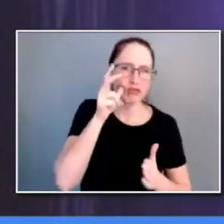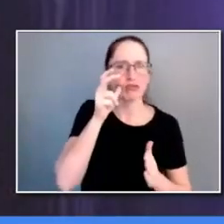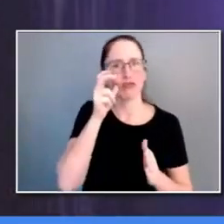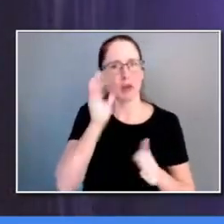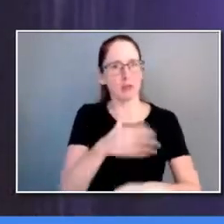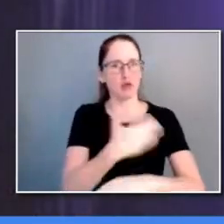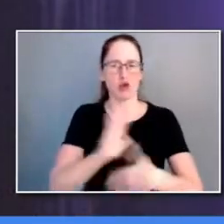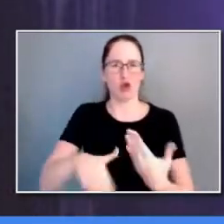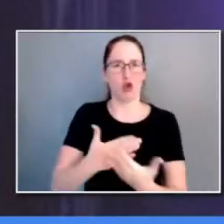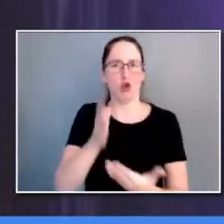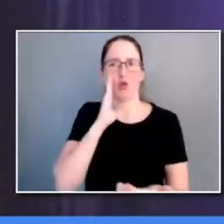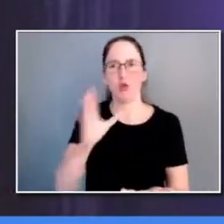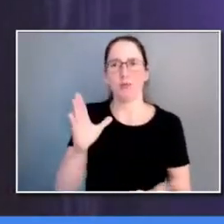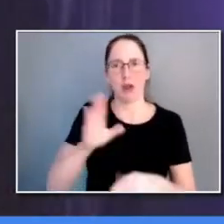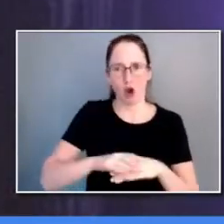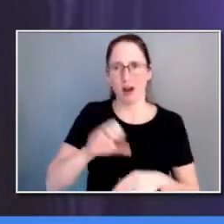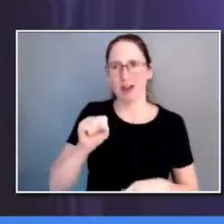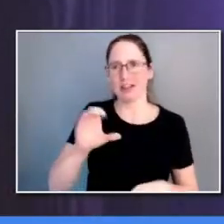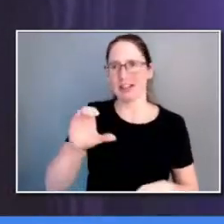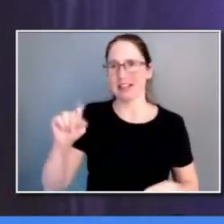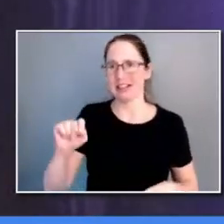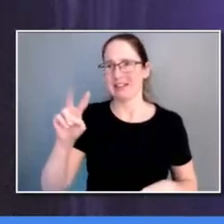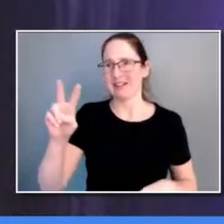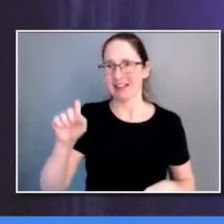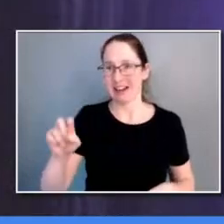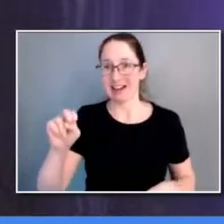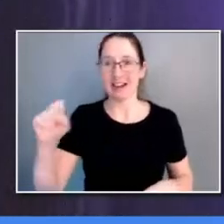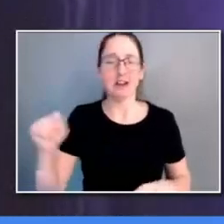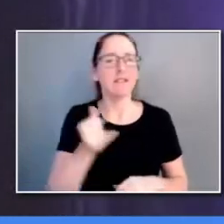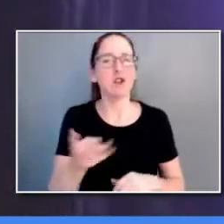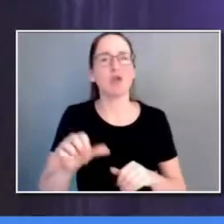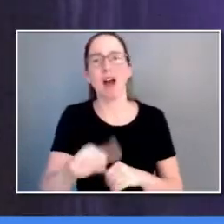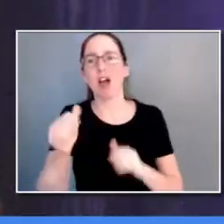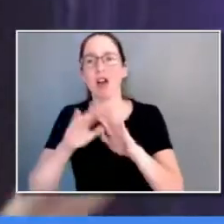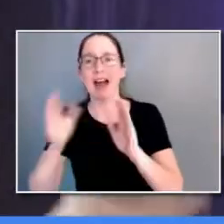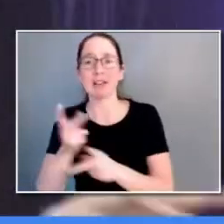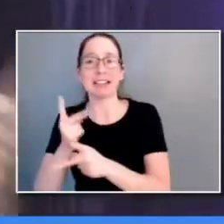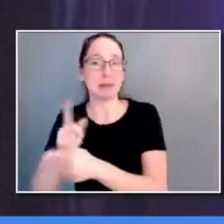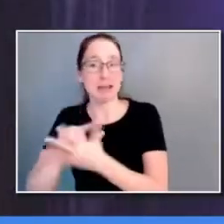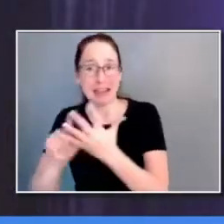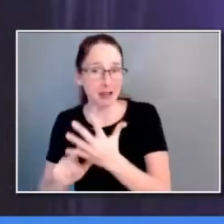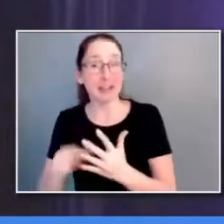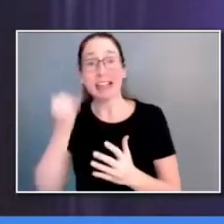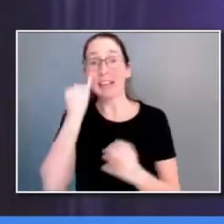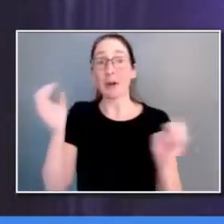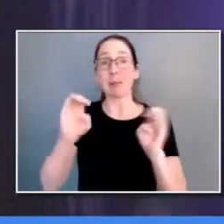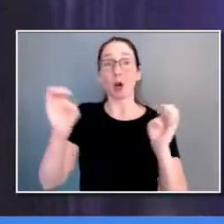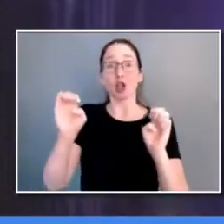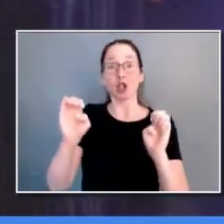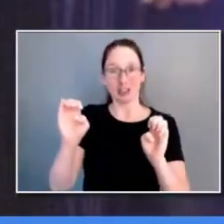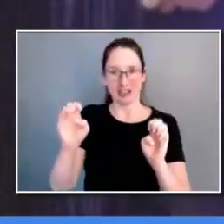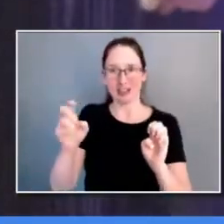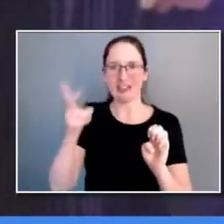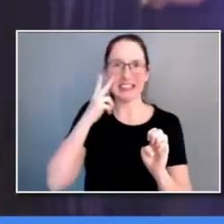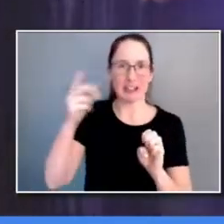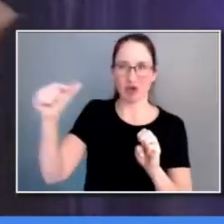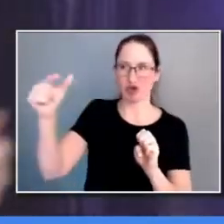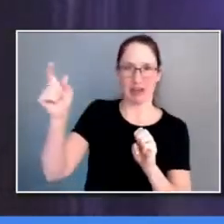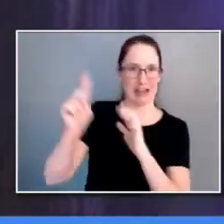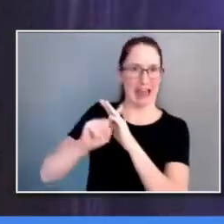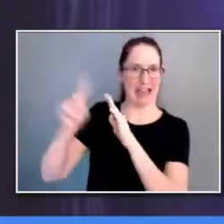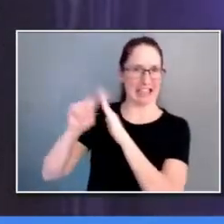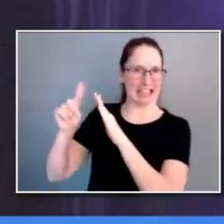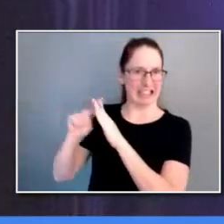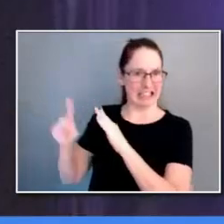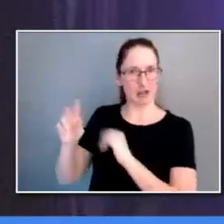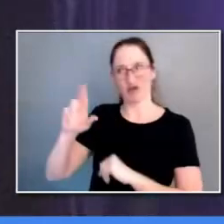on seattlecolleges.edu. A couple other housekeeping items. In case of an emergency, there are exits highlighted in green to the back and also to the